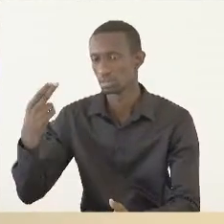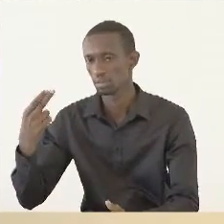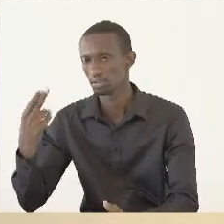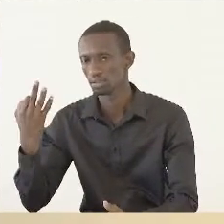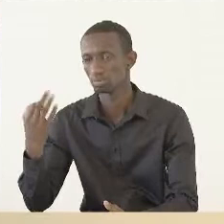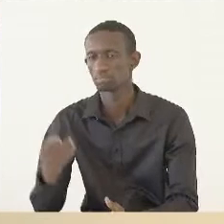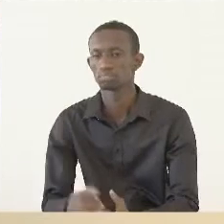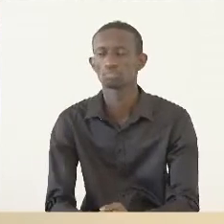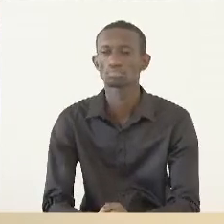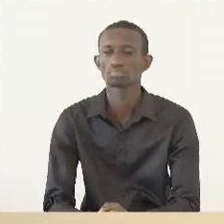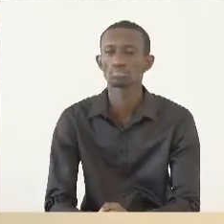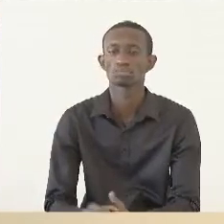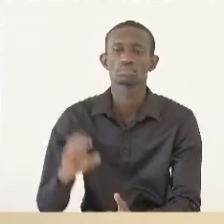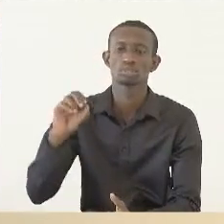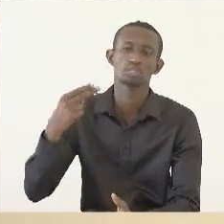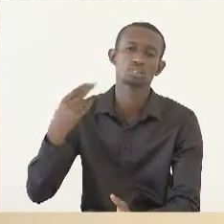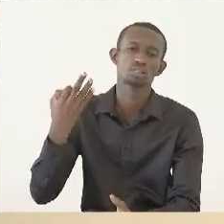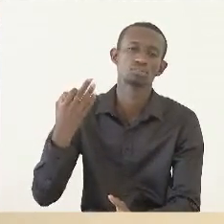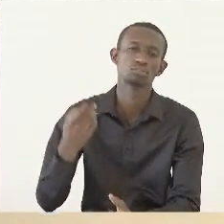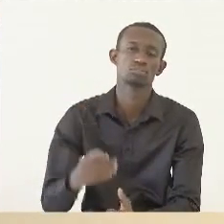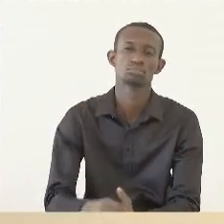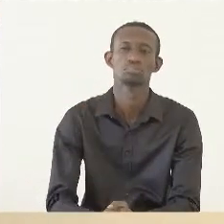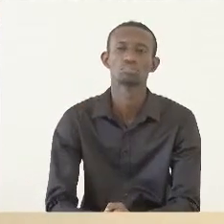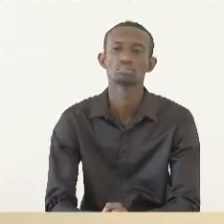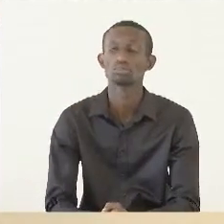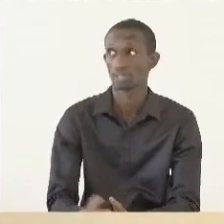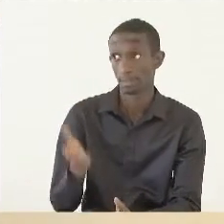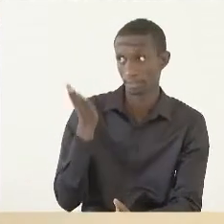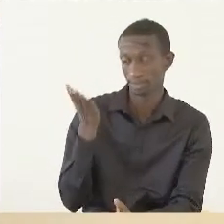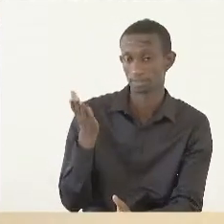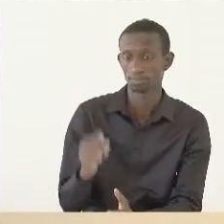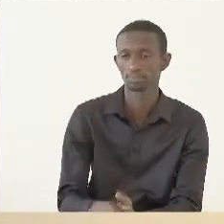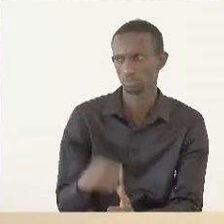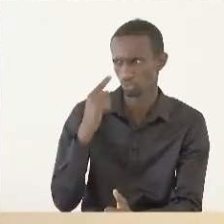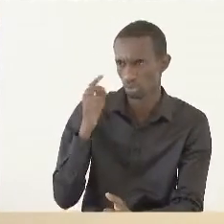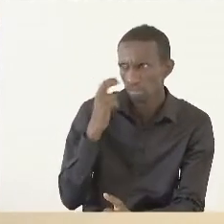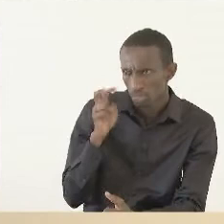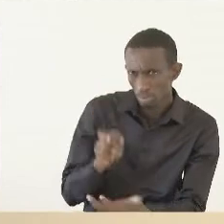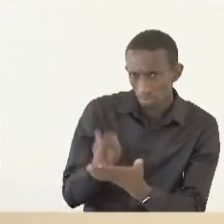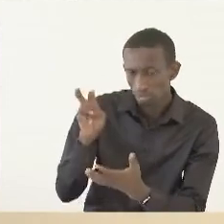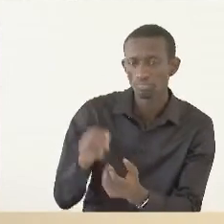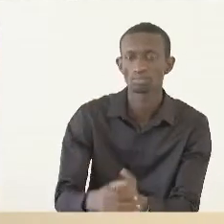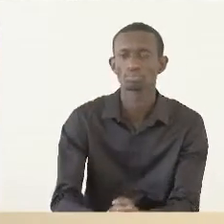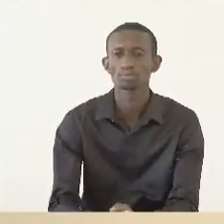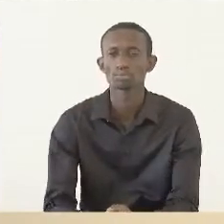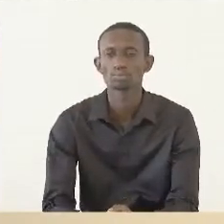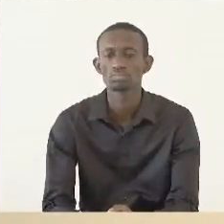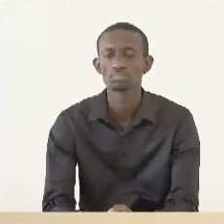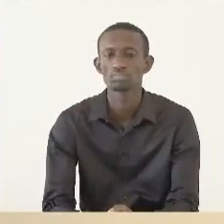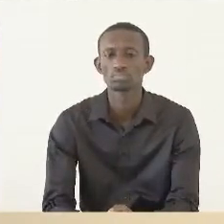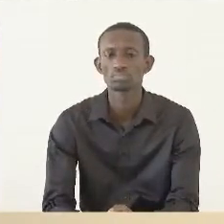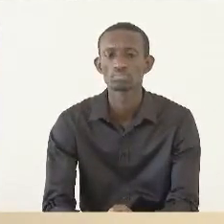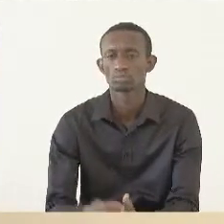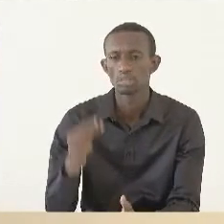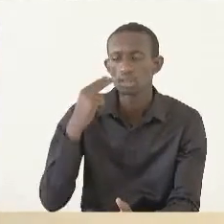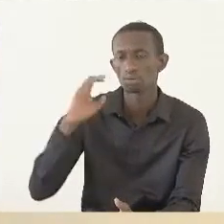H3C, H3C. So here, look at these compounds. Look at the